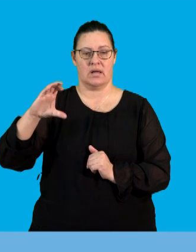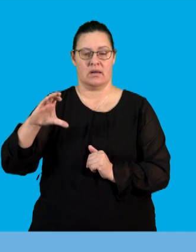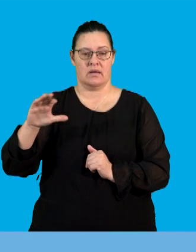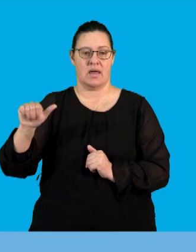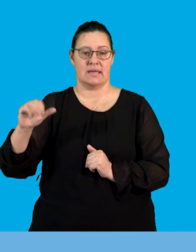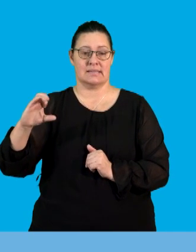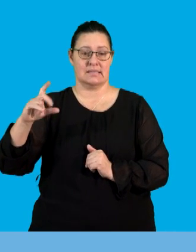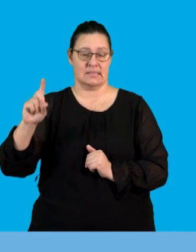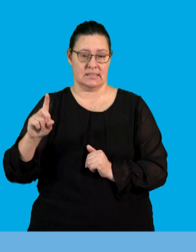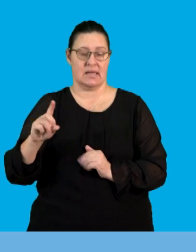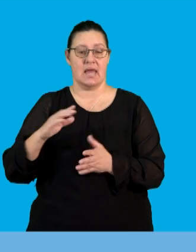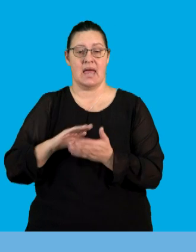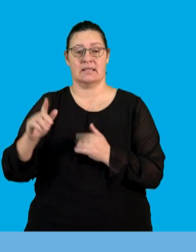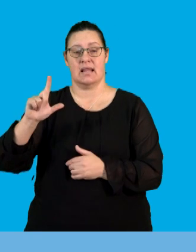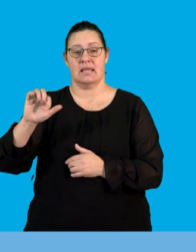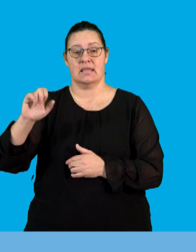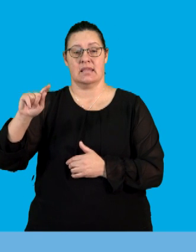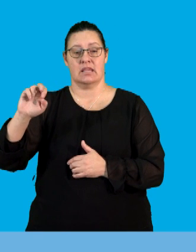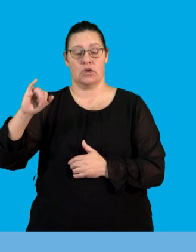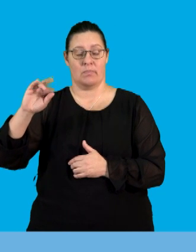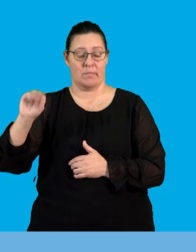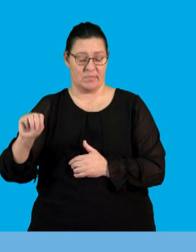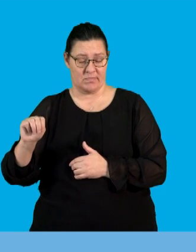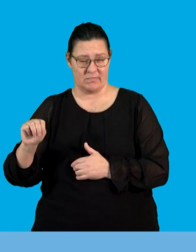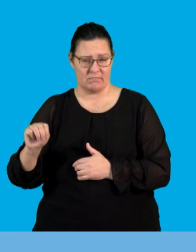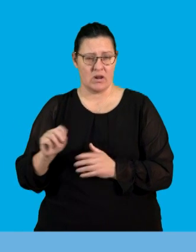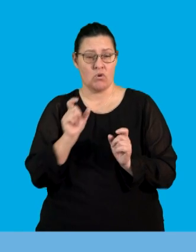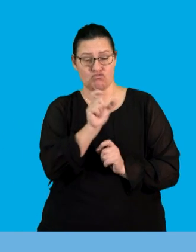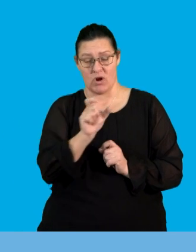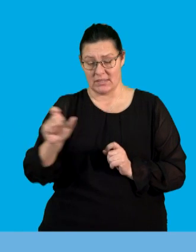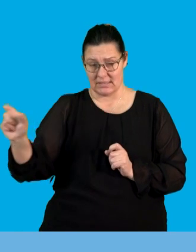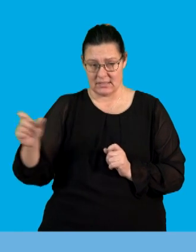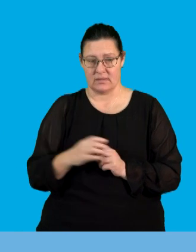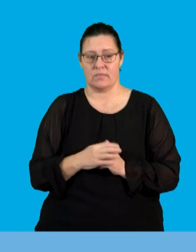write the word equation for that. So we are having